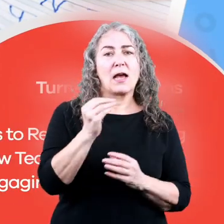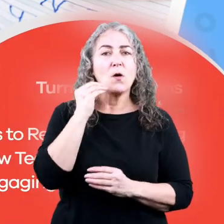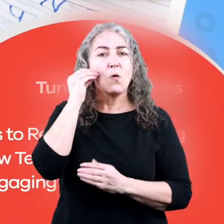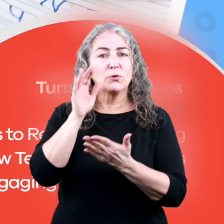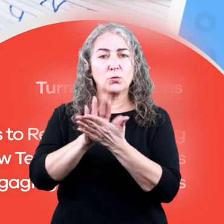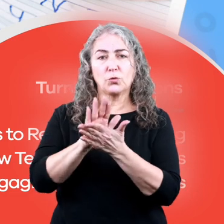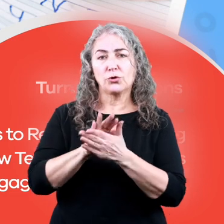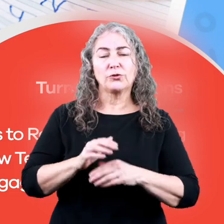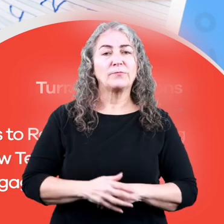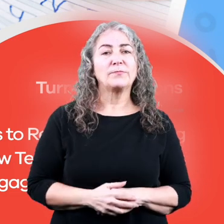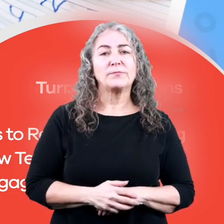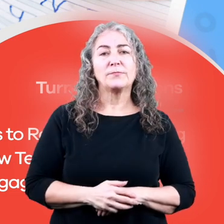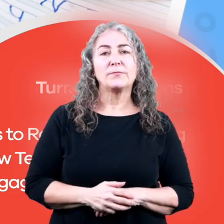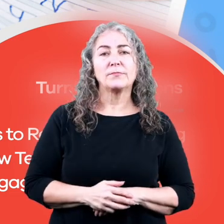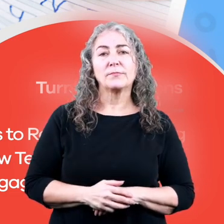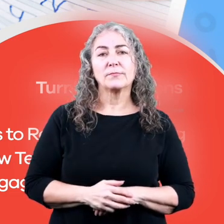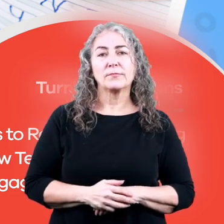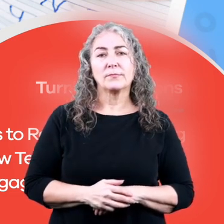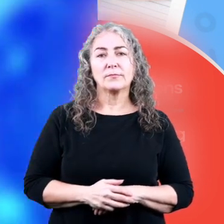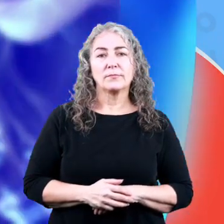and homeschoolers.